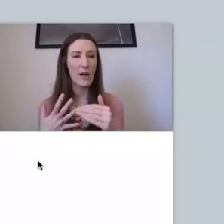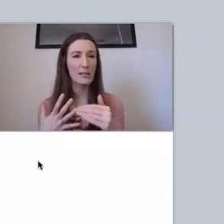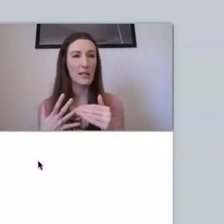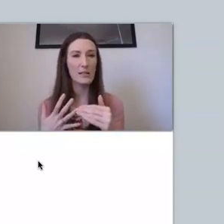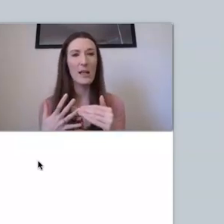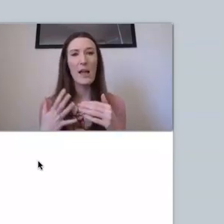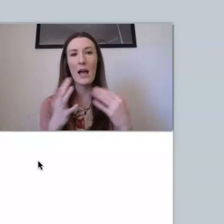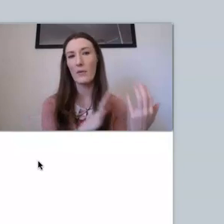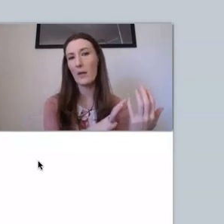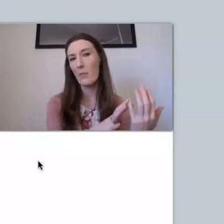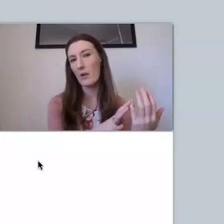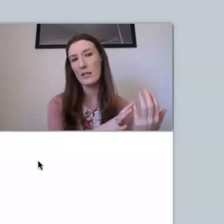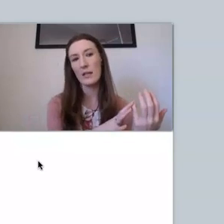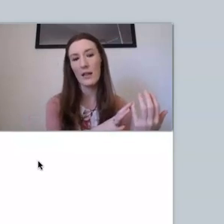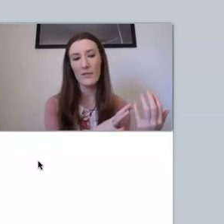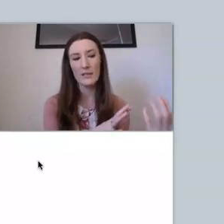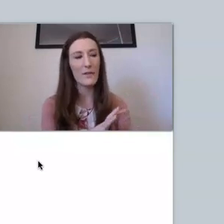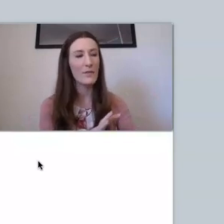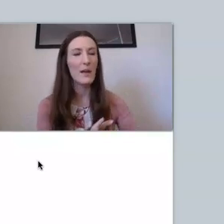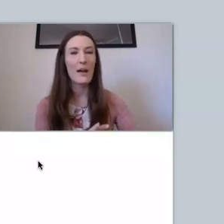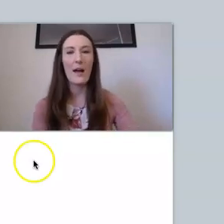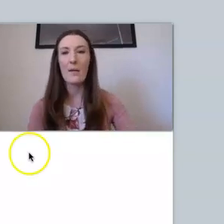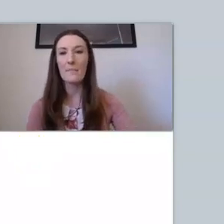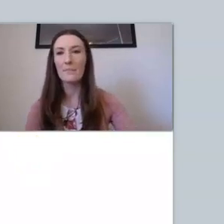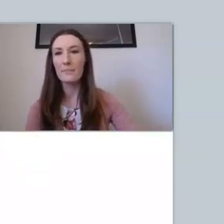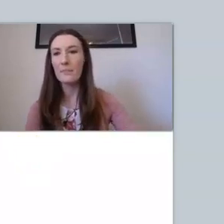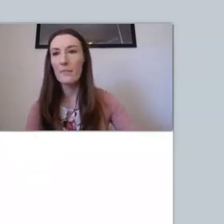and car accidents, and then we'll get more into the life stuff.